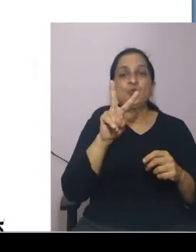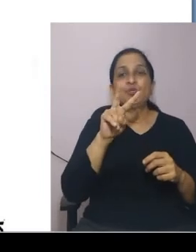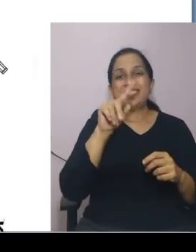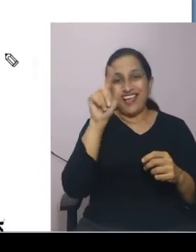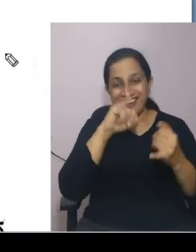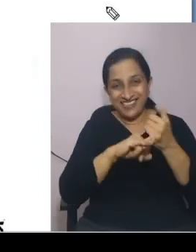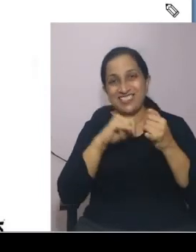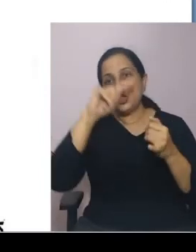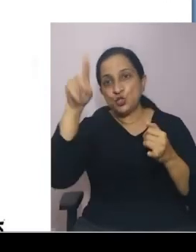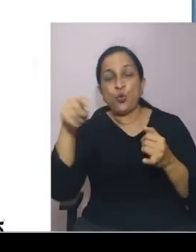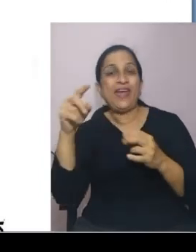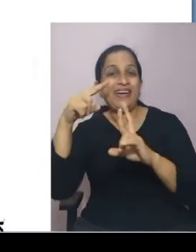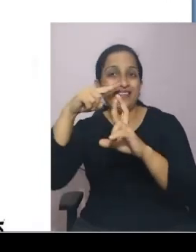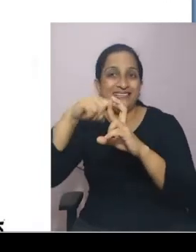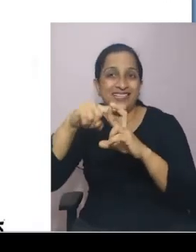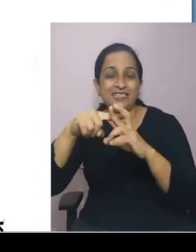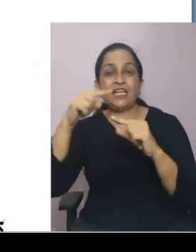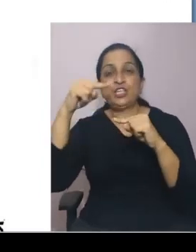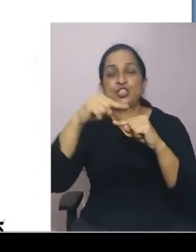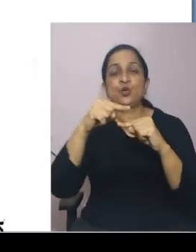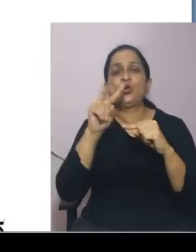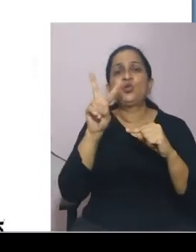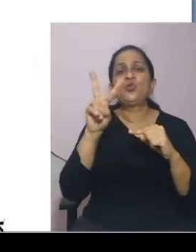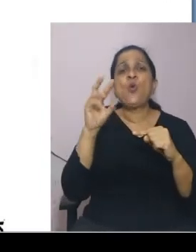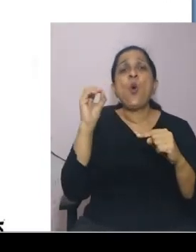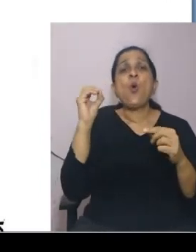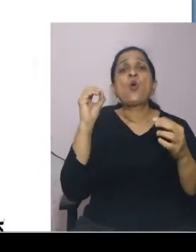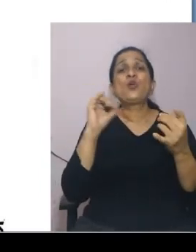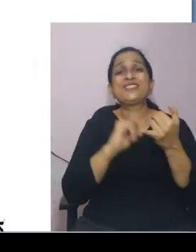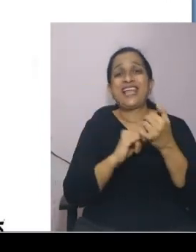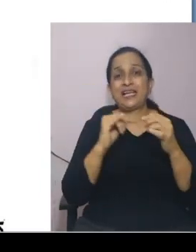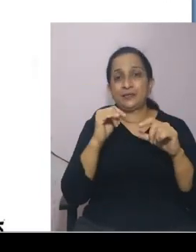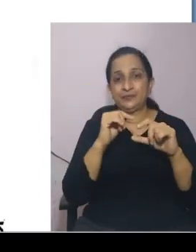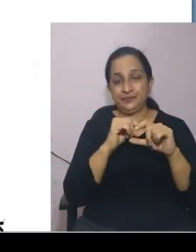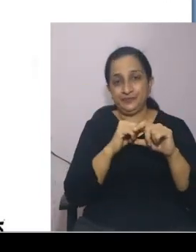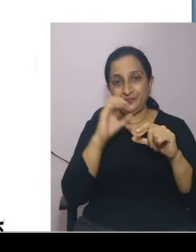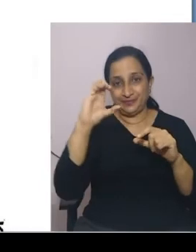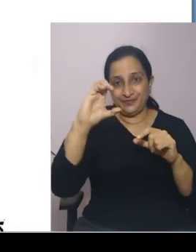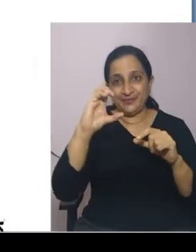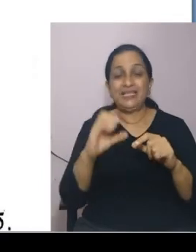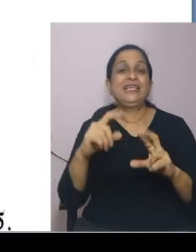but 2 cosec squared theta. Very easy to solve.